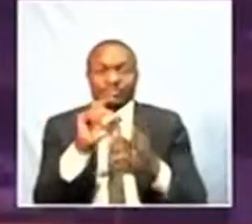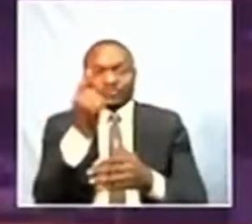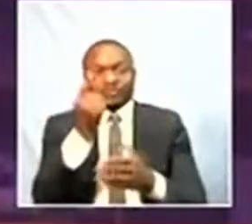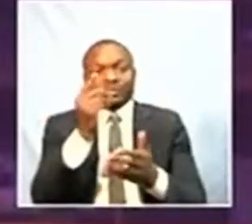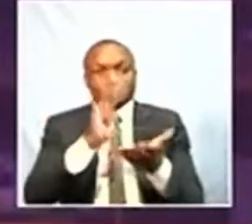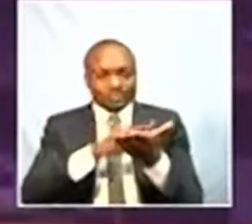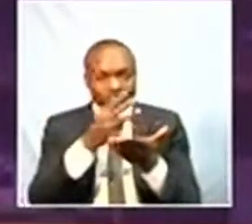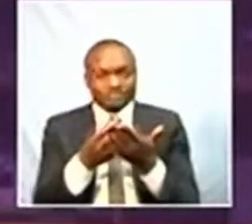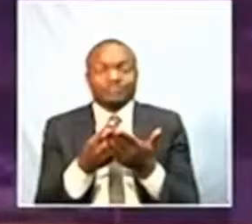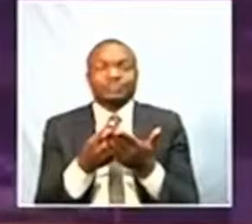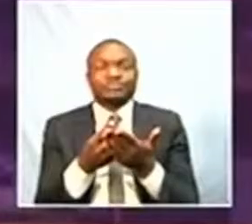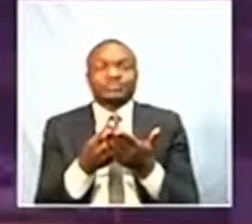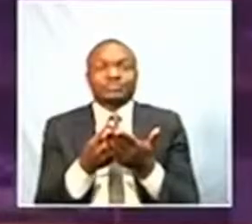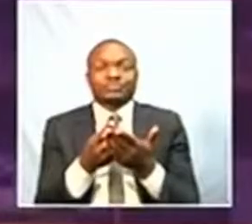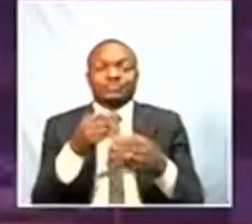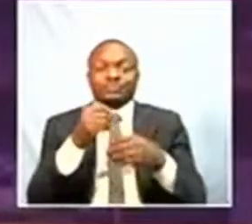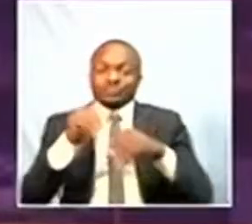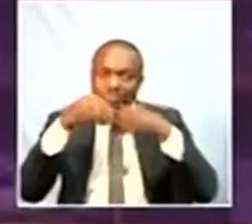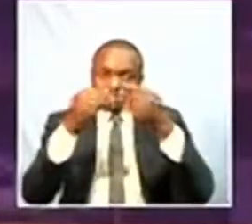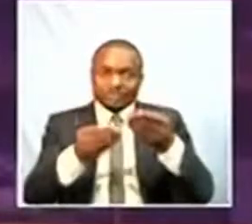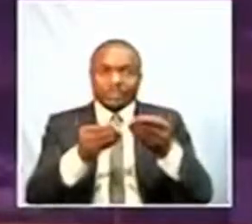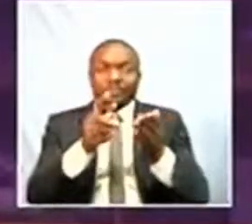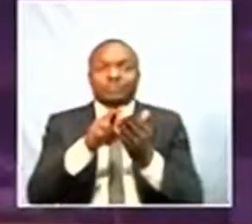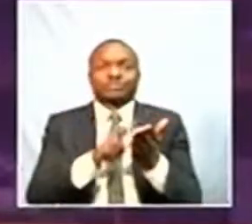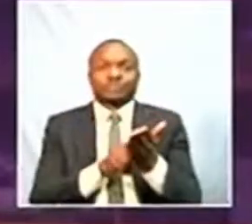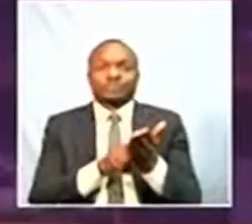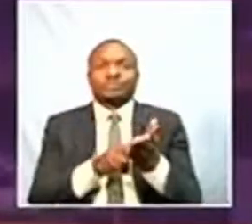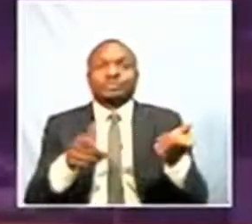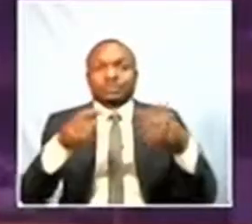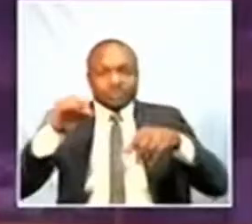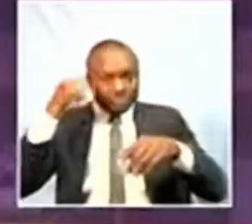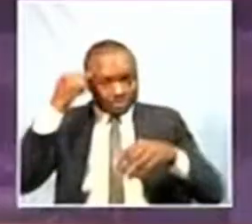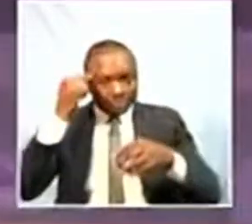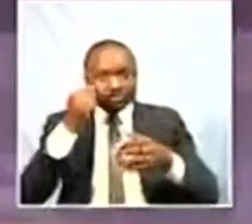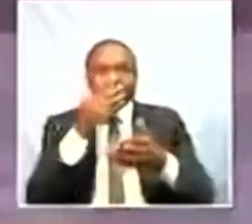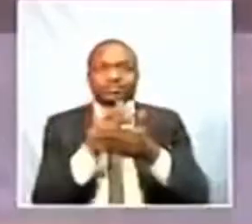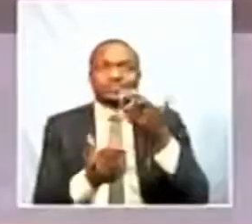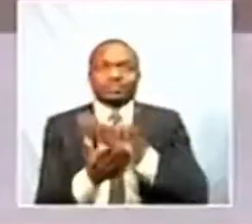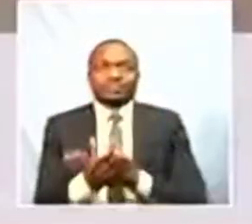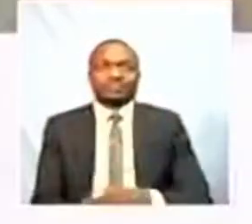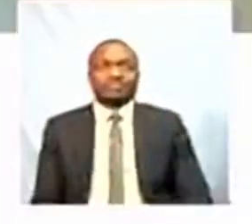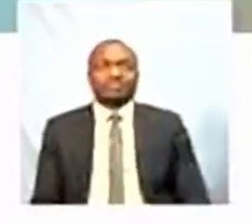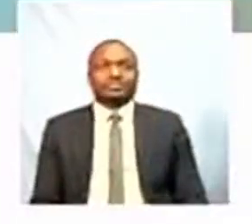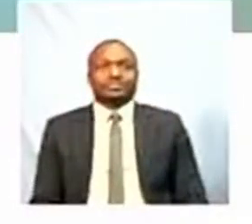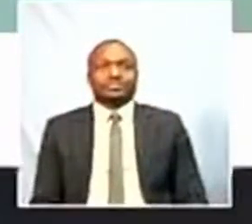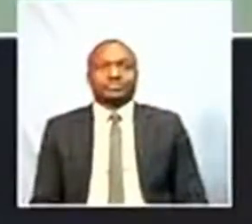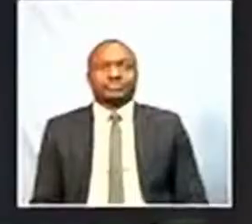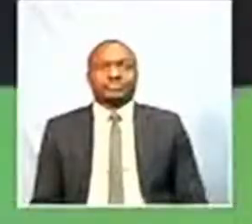witness to make their submissions to the Committee on Local Government Accounts. Good morning.